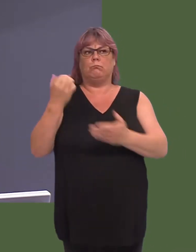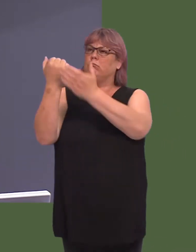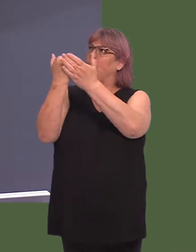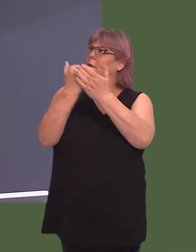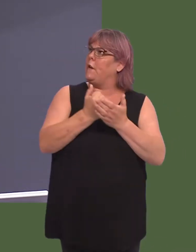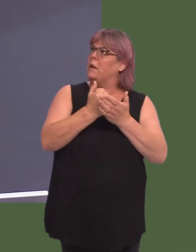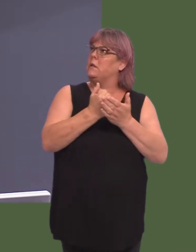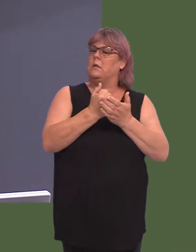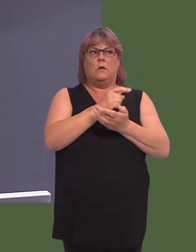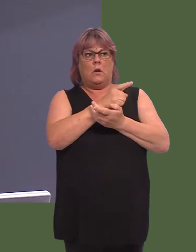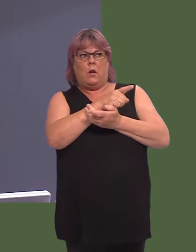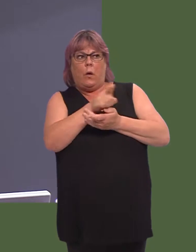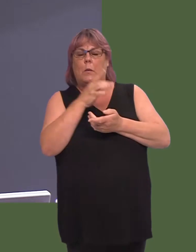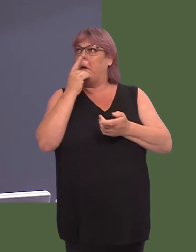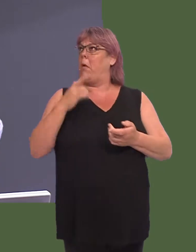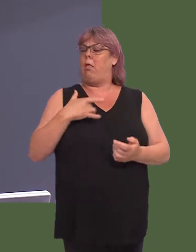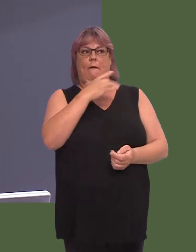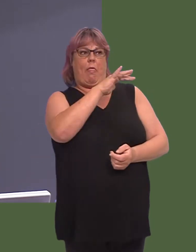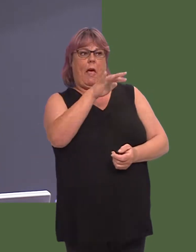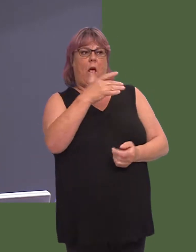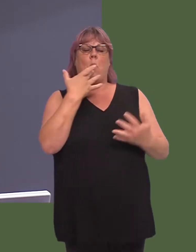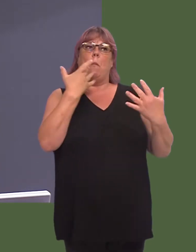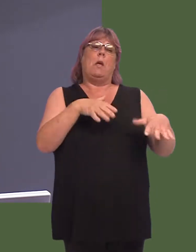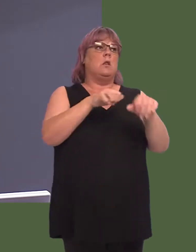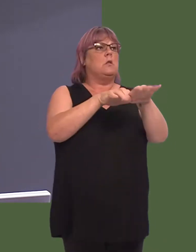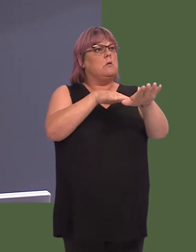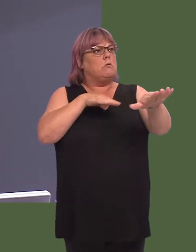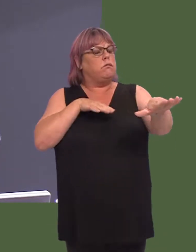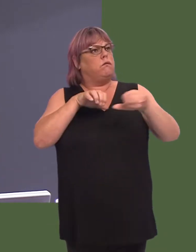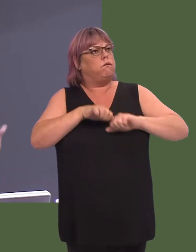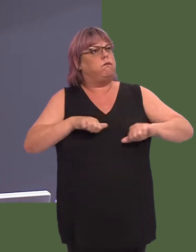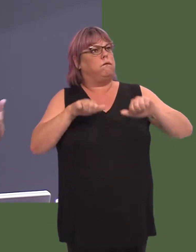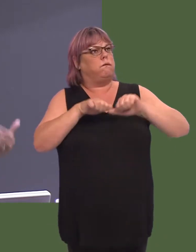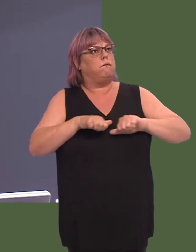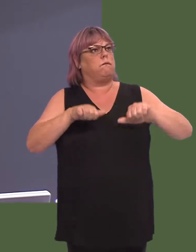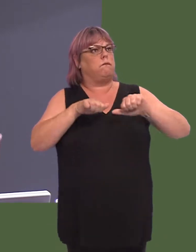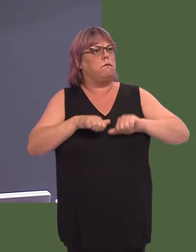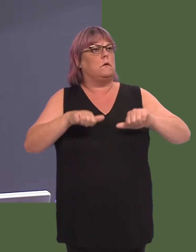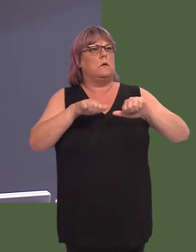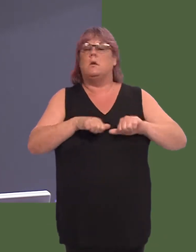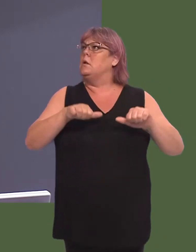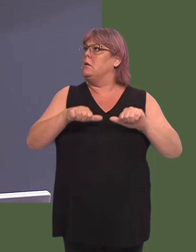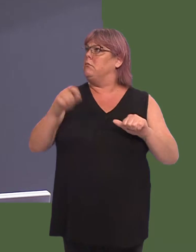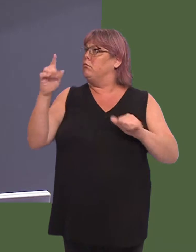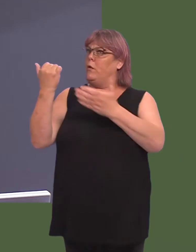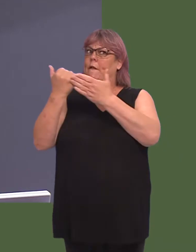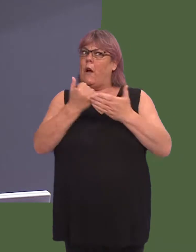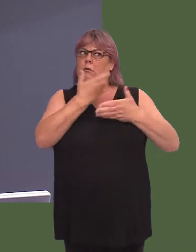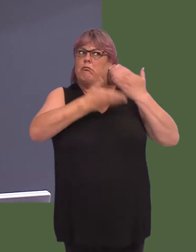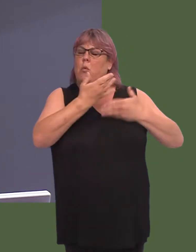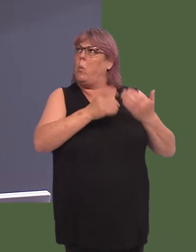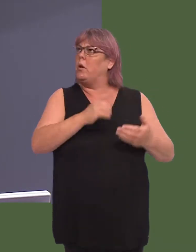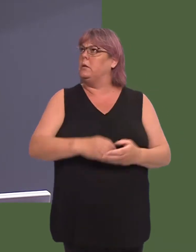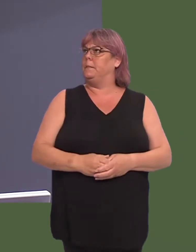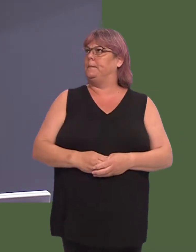And what advice do you have to those people stuck for hours and hours and hours in jams? And I would